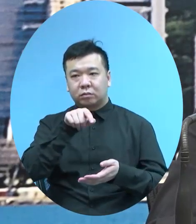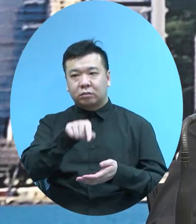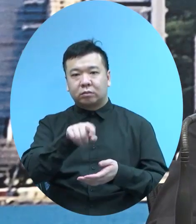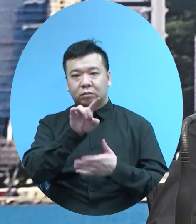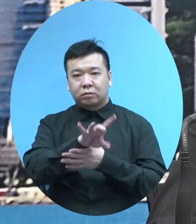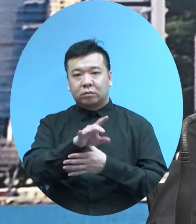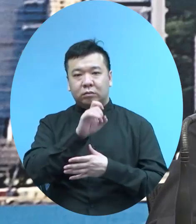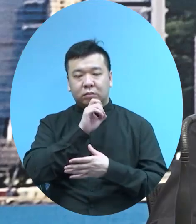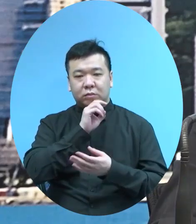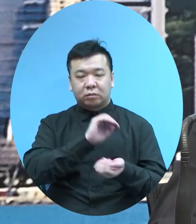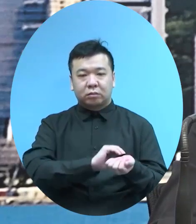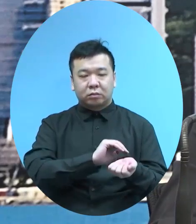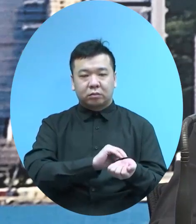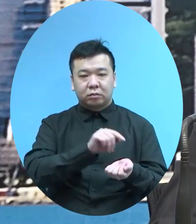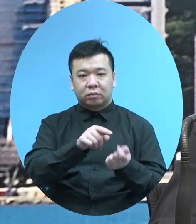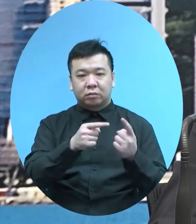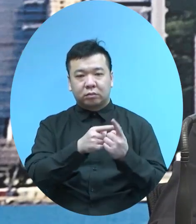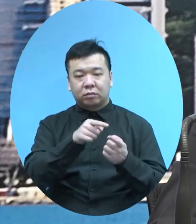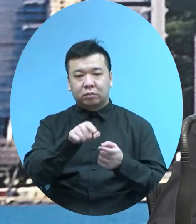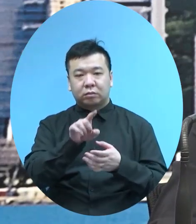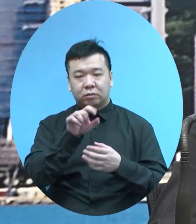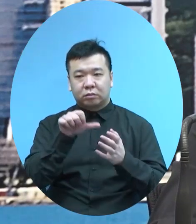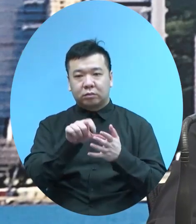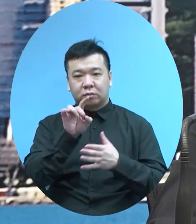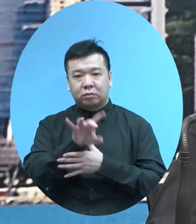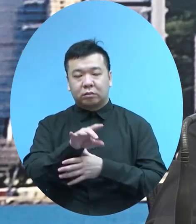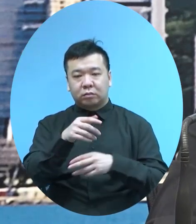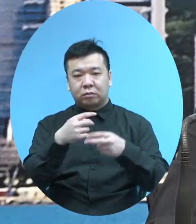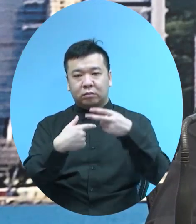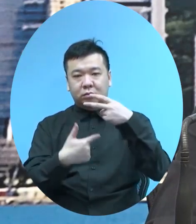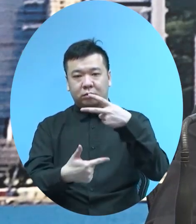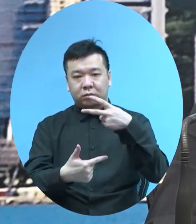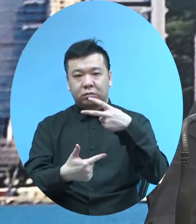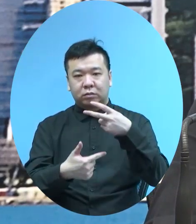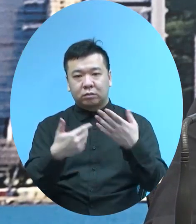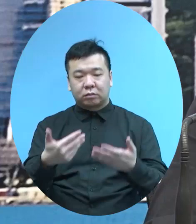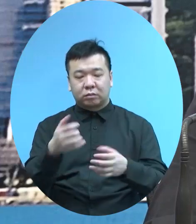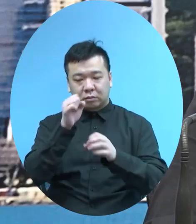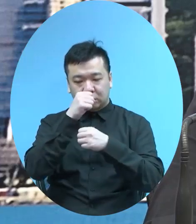8th of February, so the investigation is still ongoing.